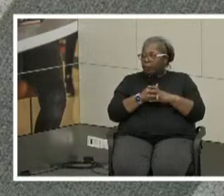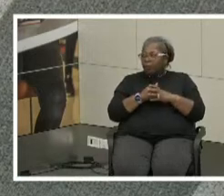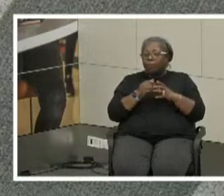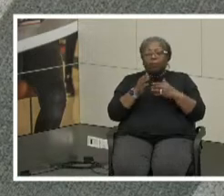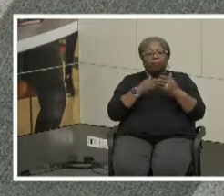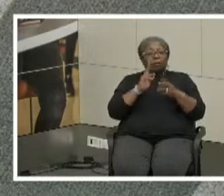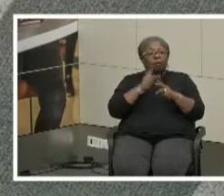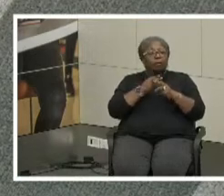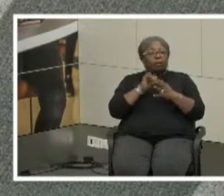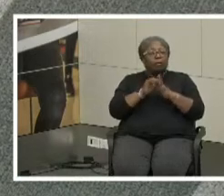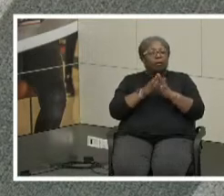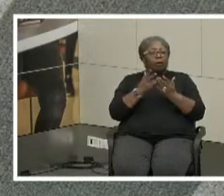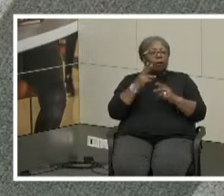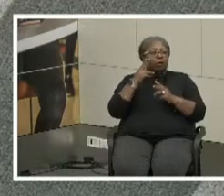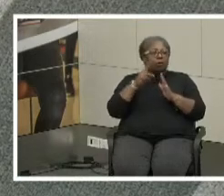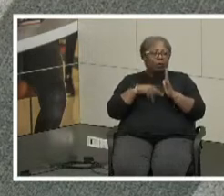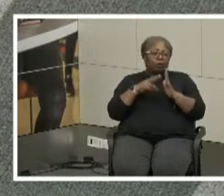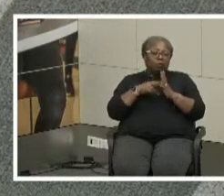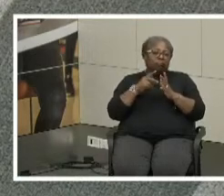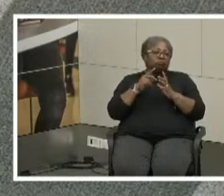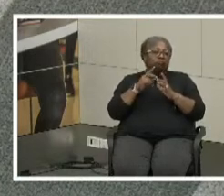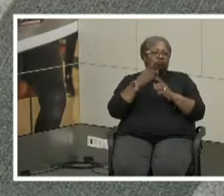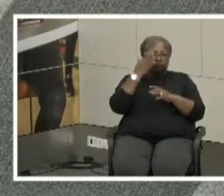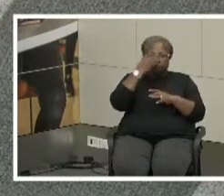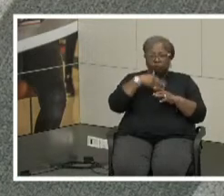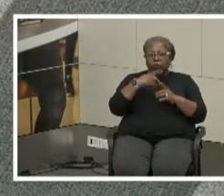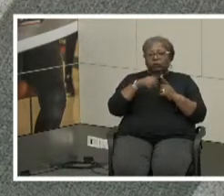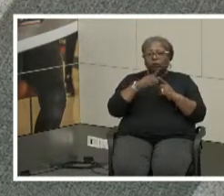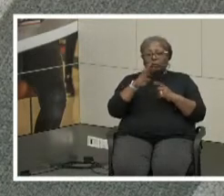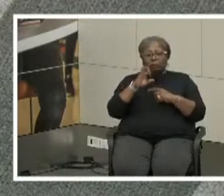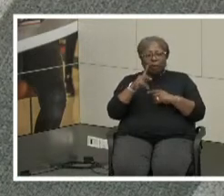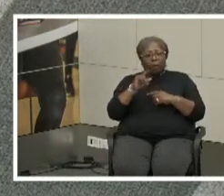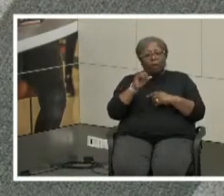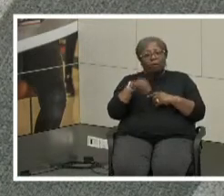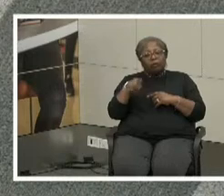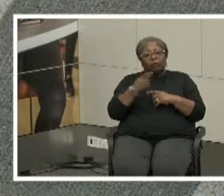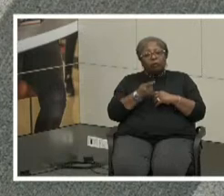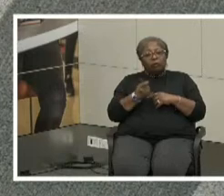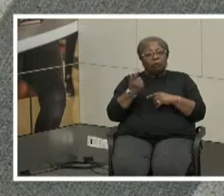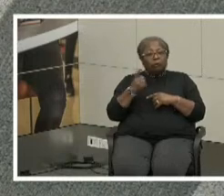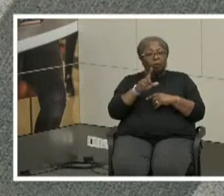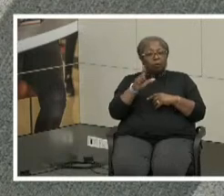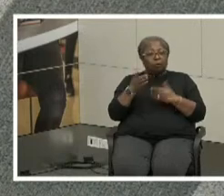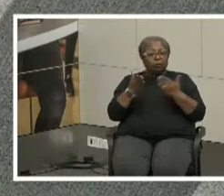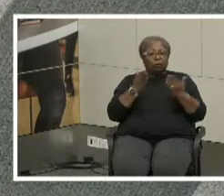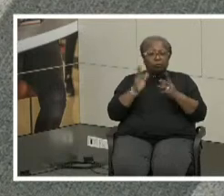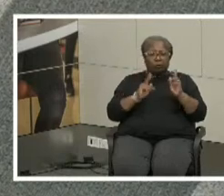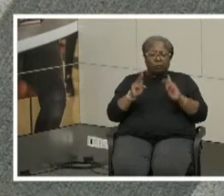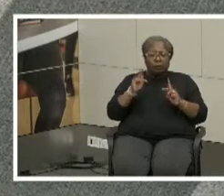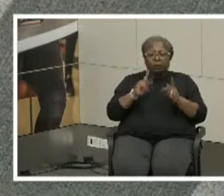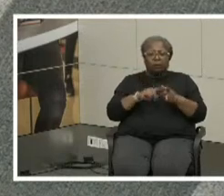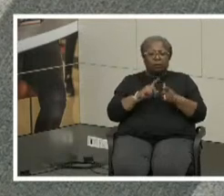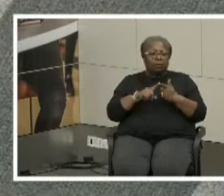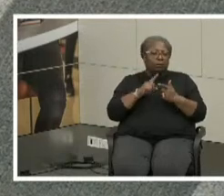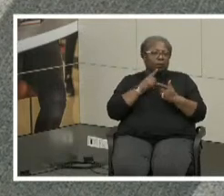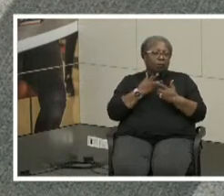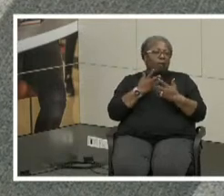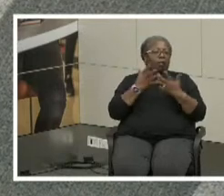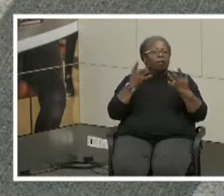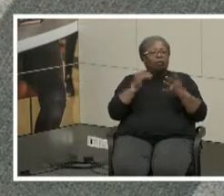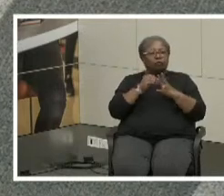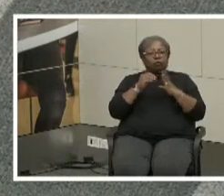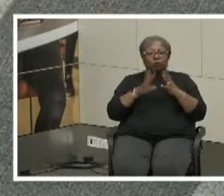but with name that book I read multiple books from front to back so if you remove the library service people then there will be lots of